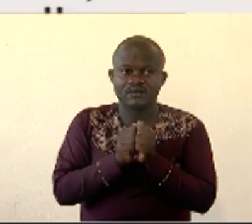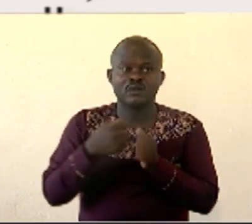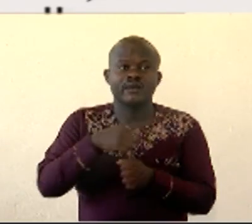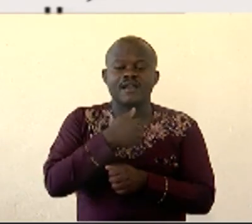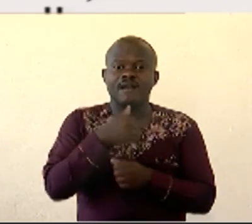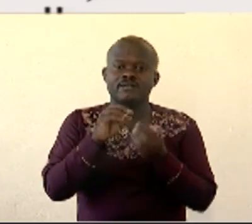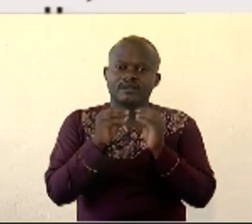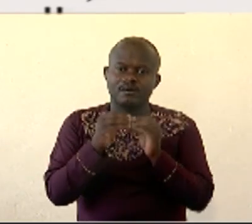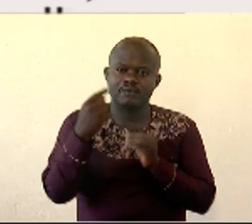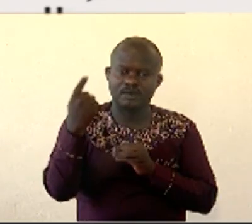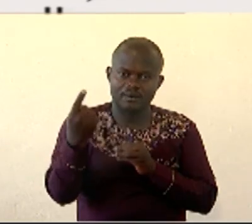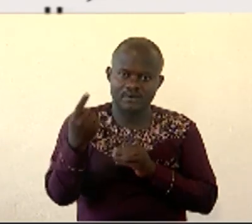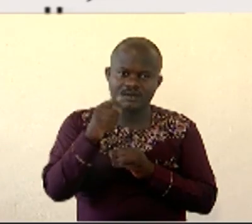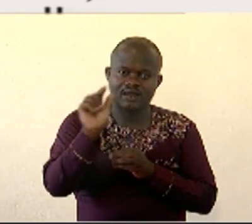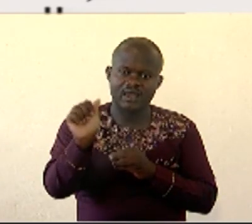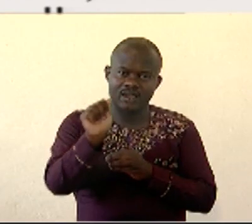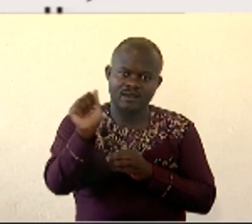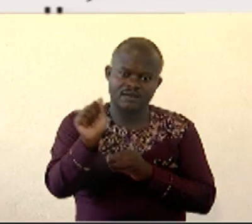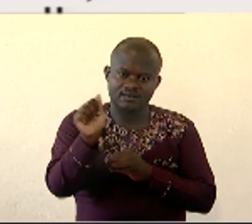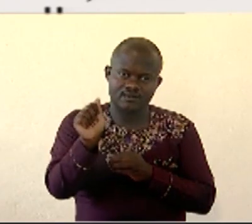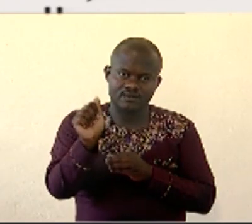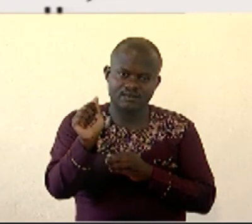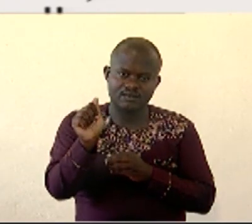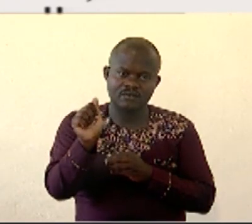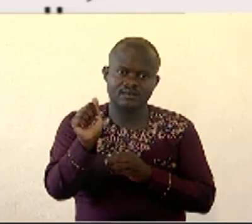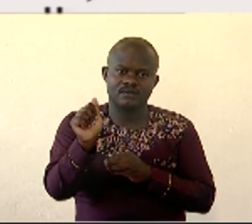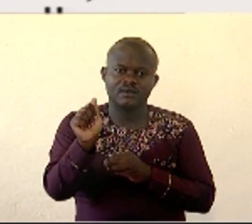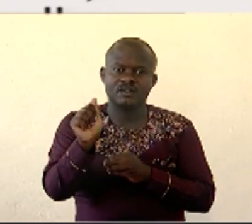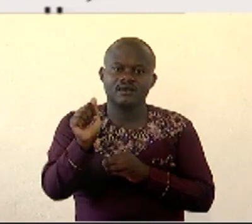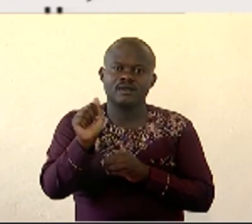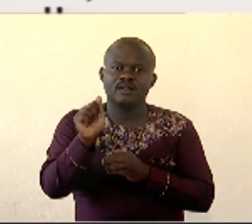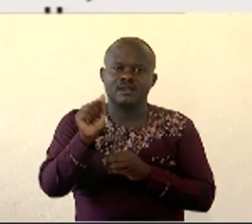1, A, the intensity of light.